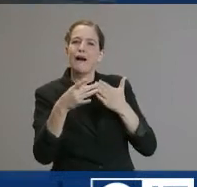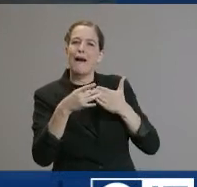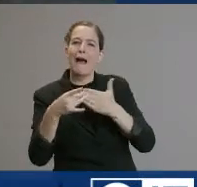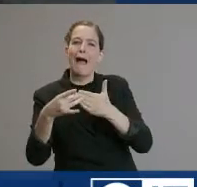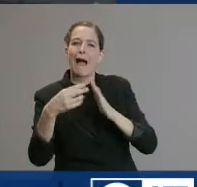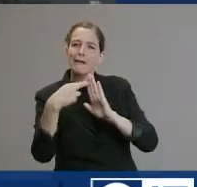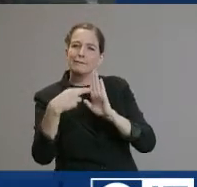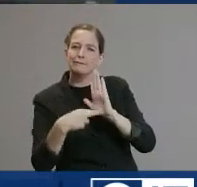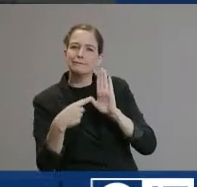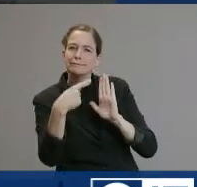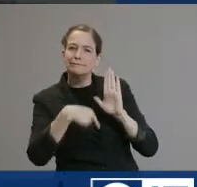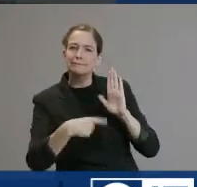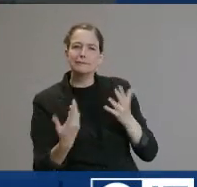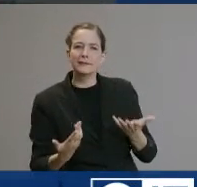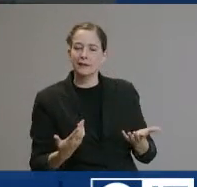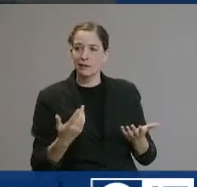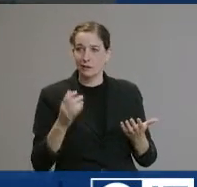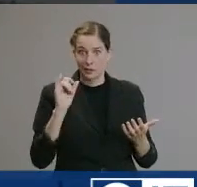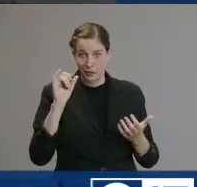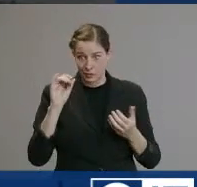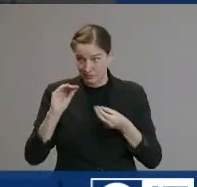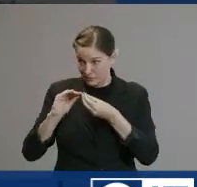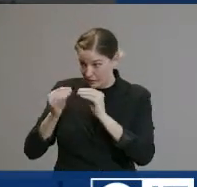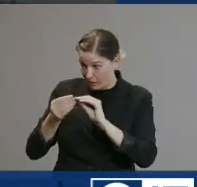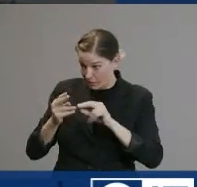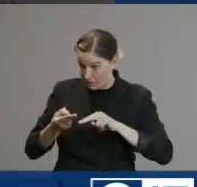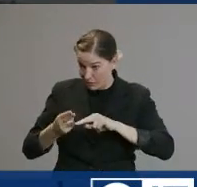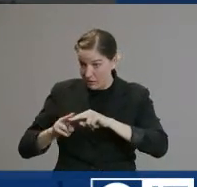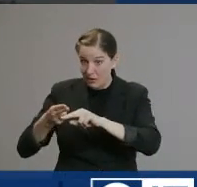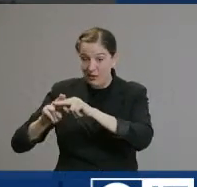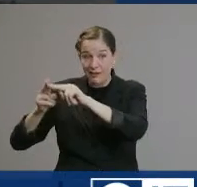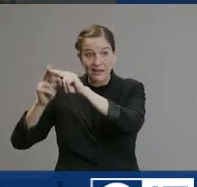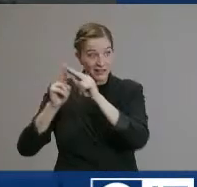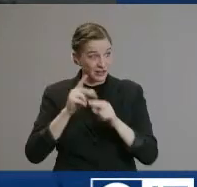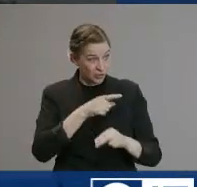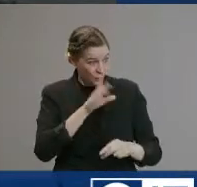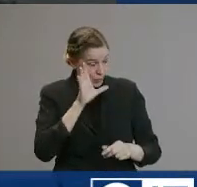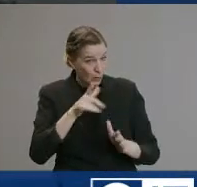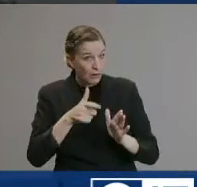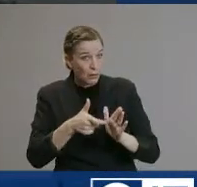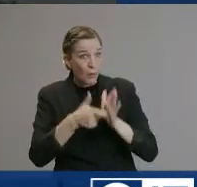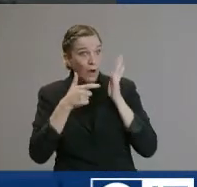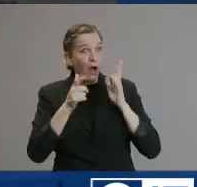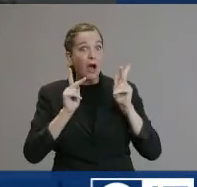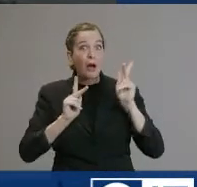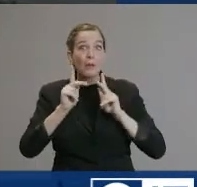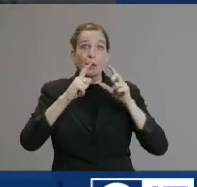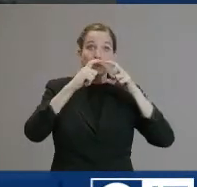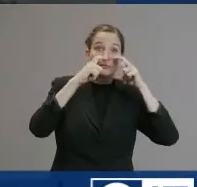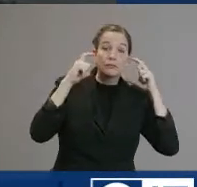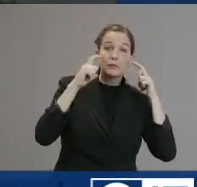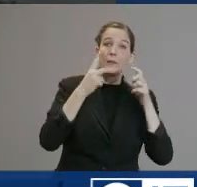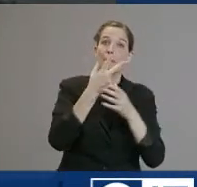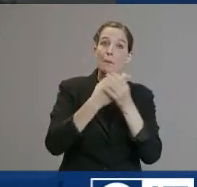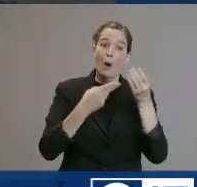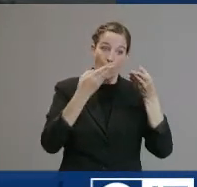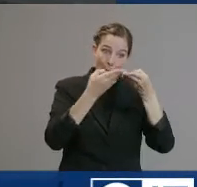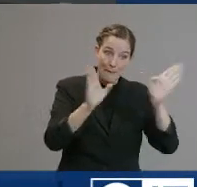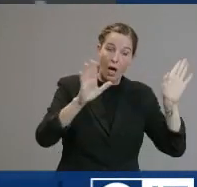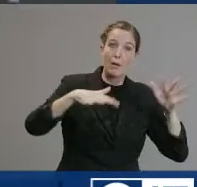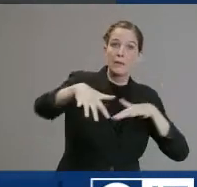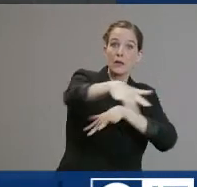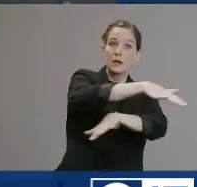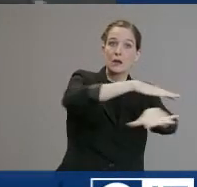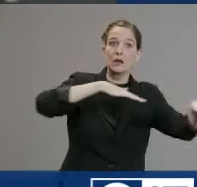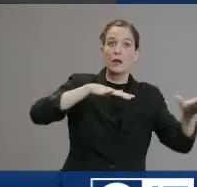then are you going to make it mandatory to use them in public and in private areas? Is that an option at all? What we want to do is do a